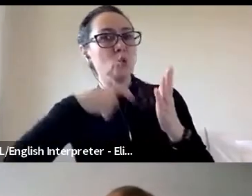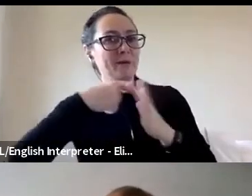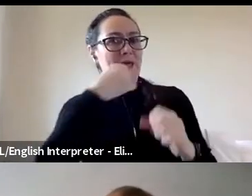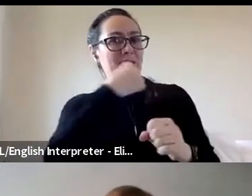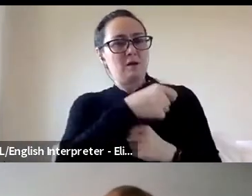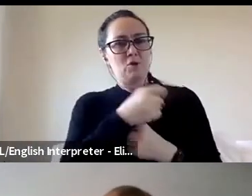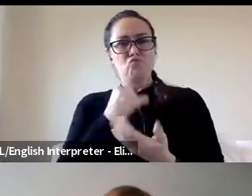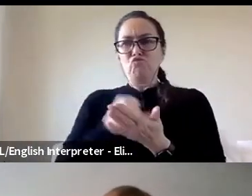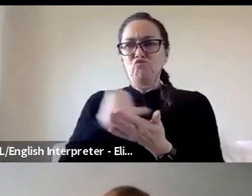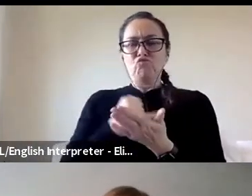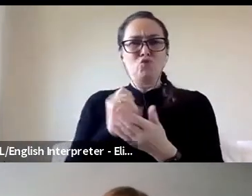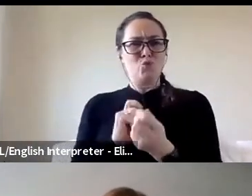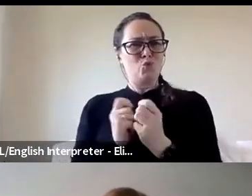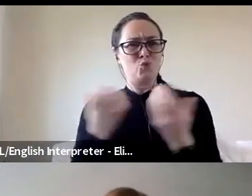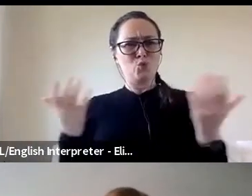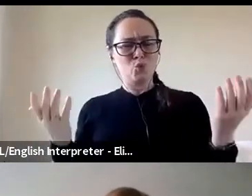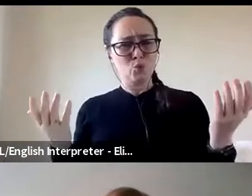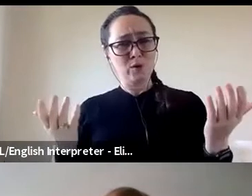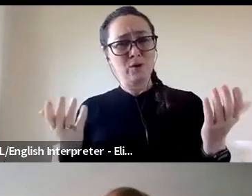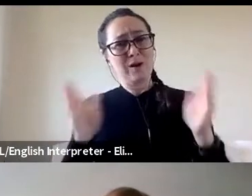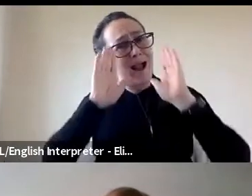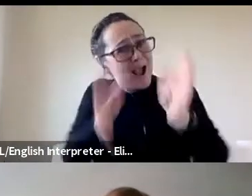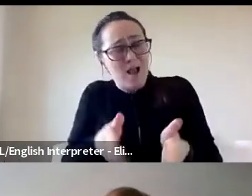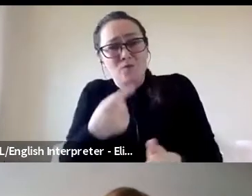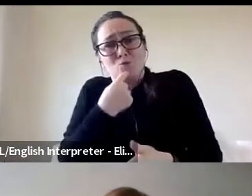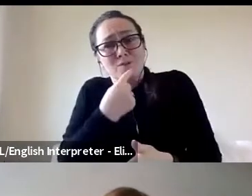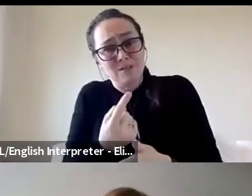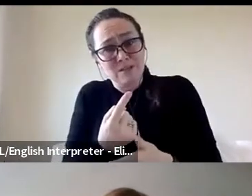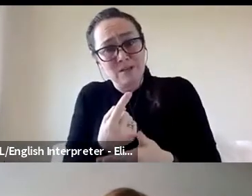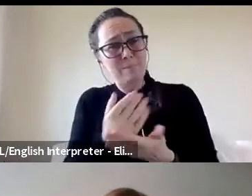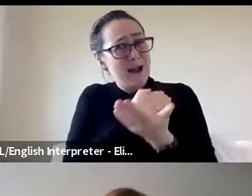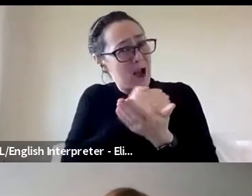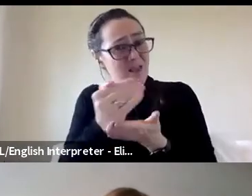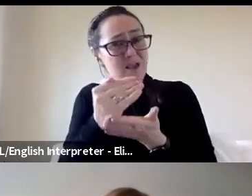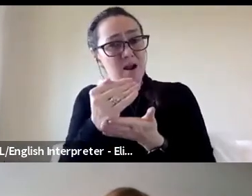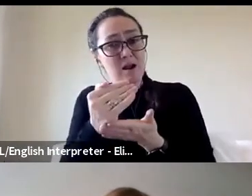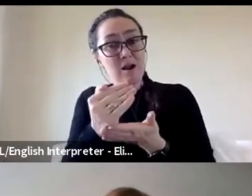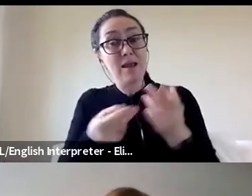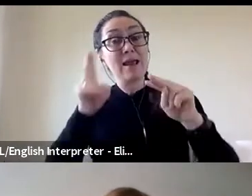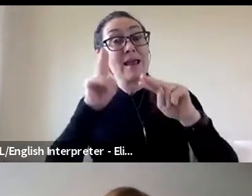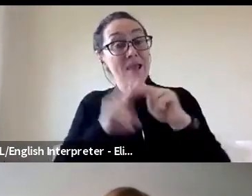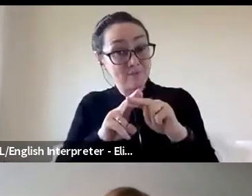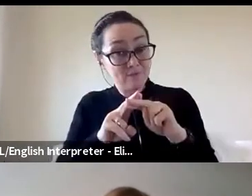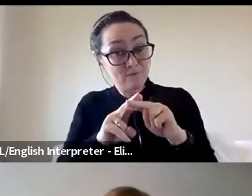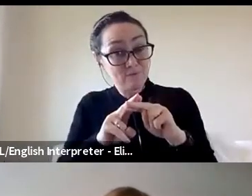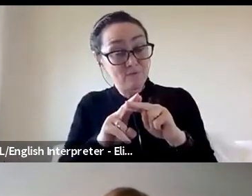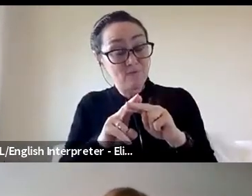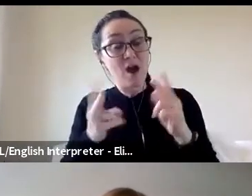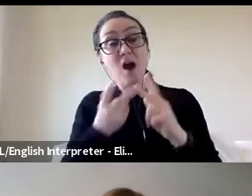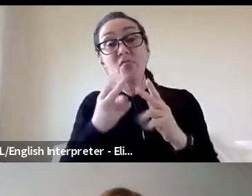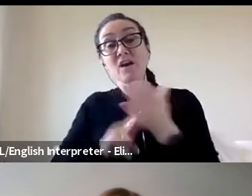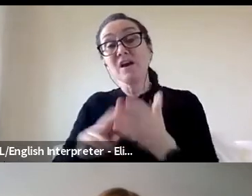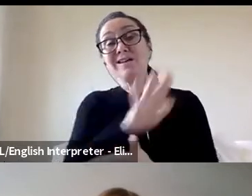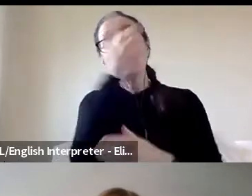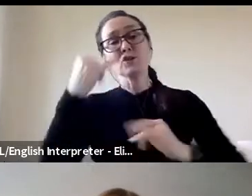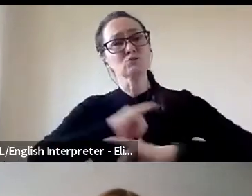I think one of the things that we have to say and stay very clearly is that if and when a national emergency happens again,